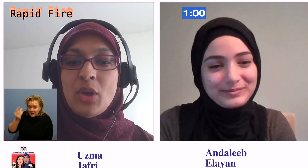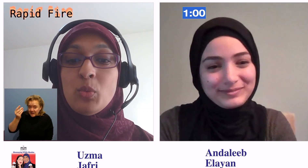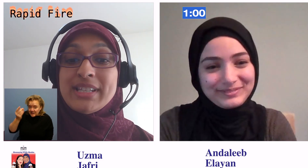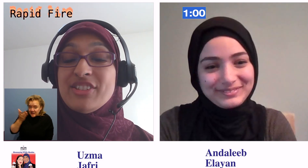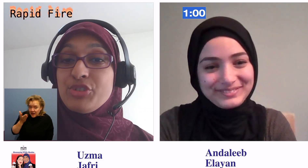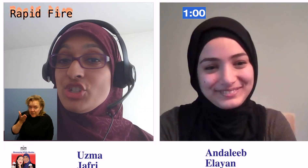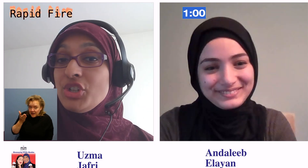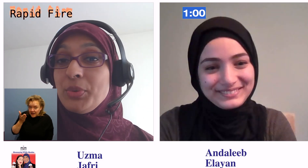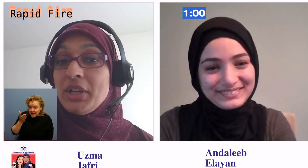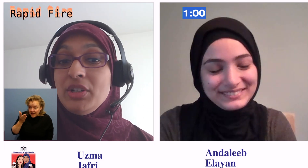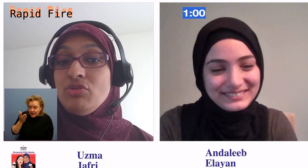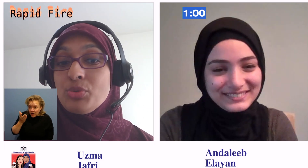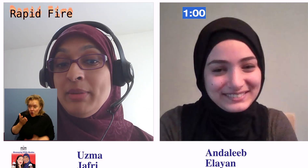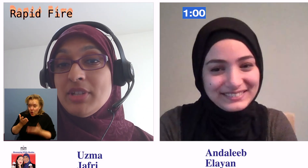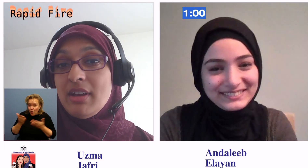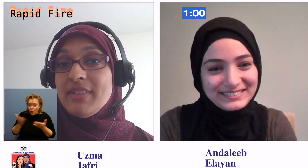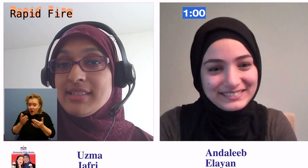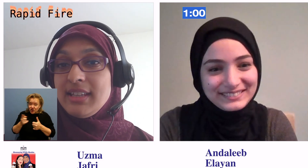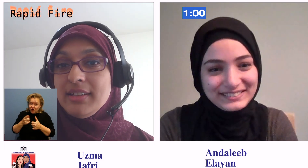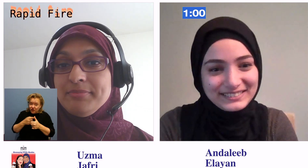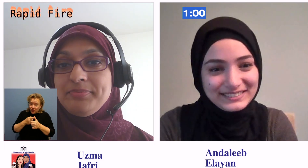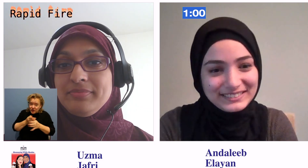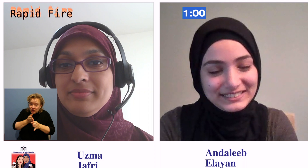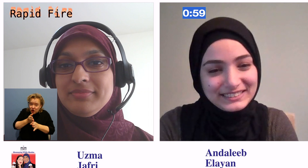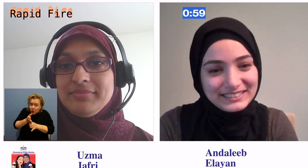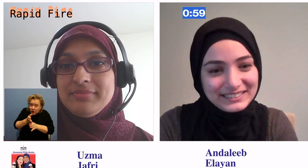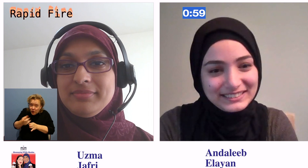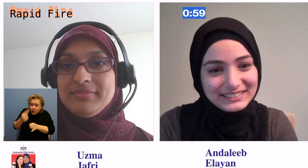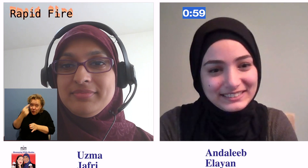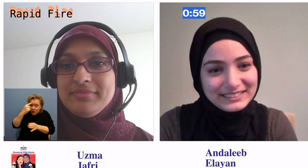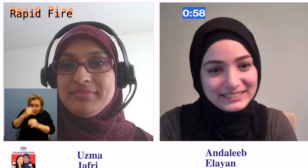um, what's the first career you dreamed of as a kid?